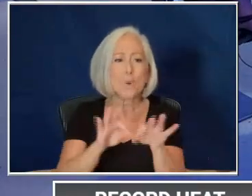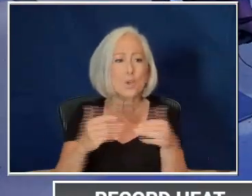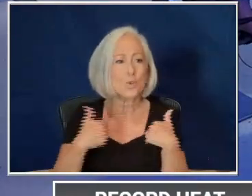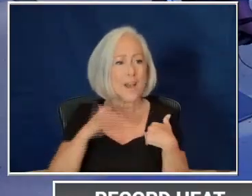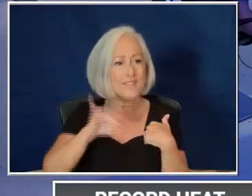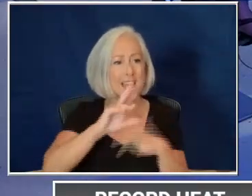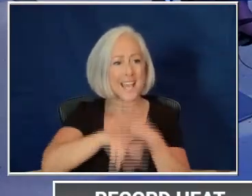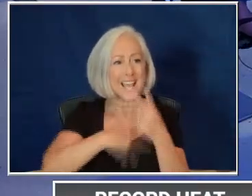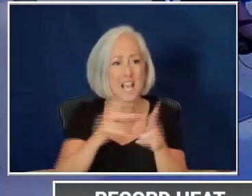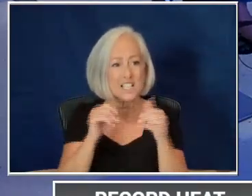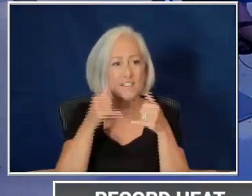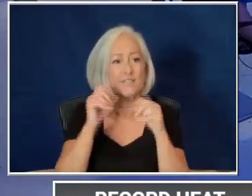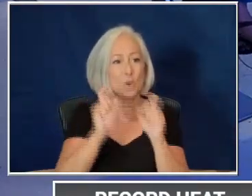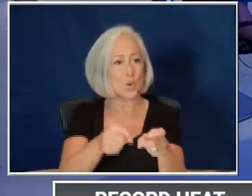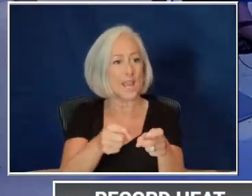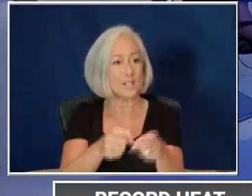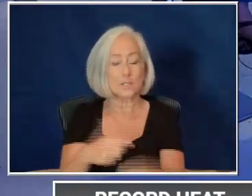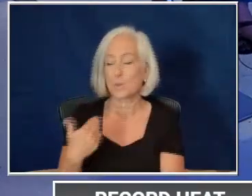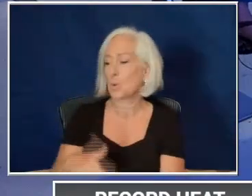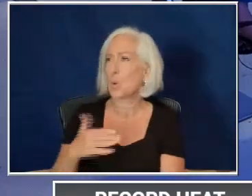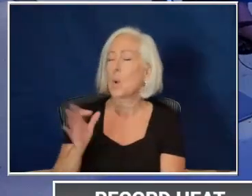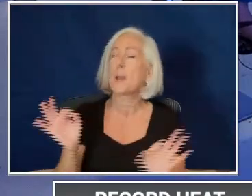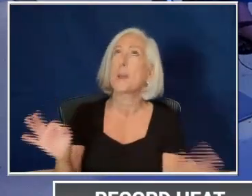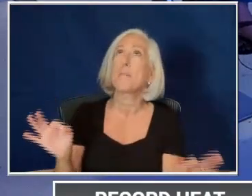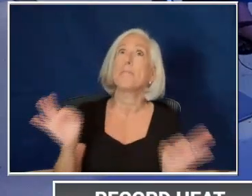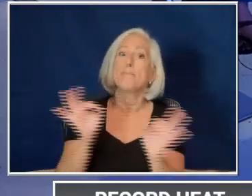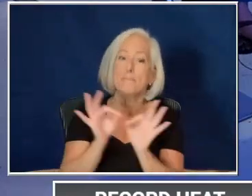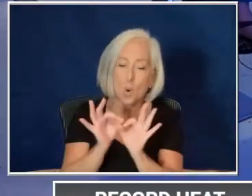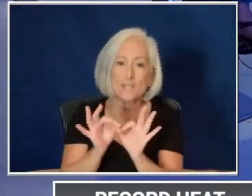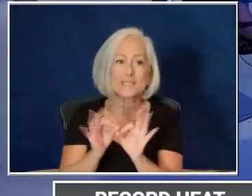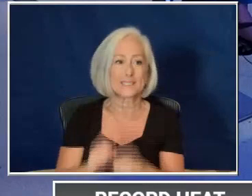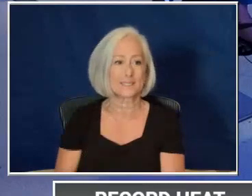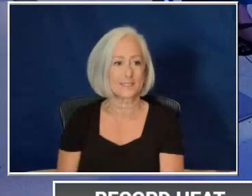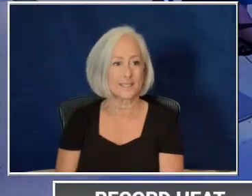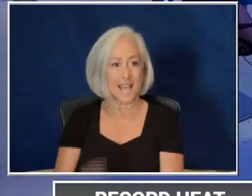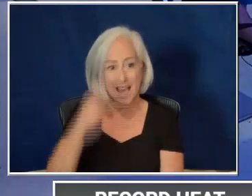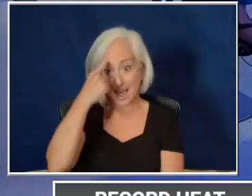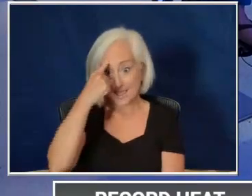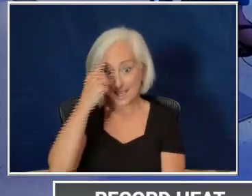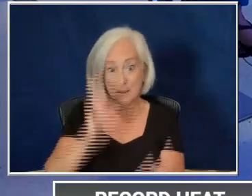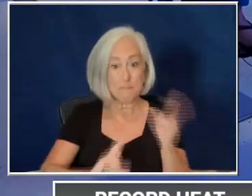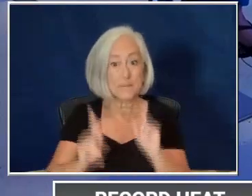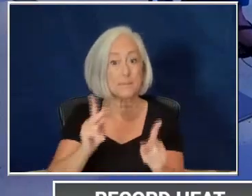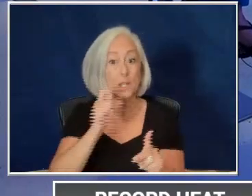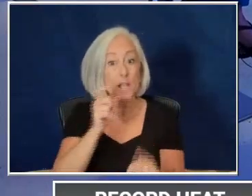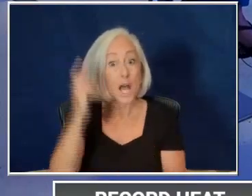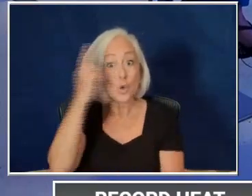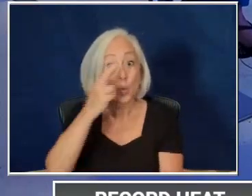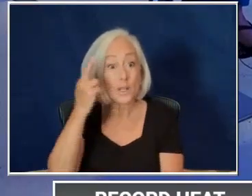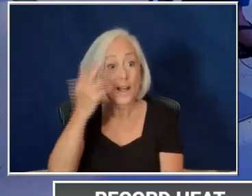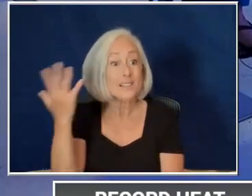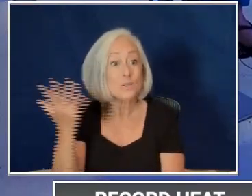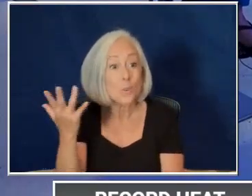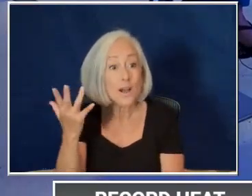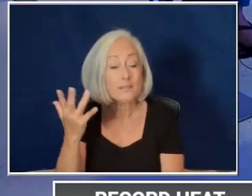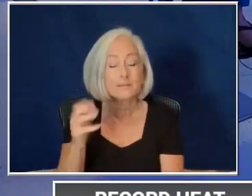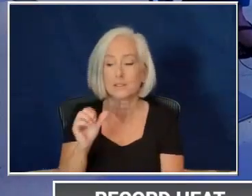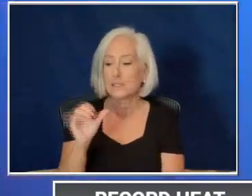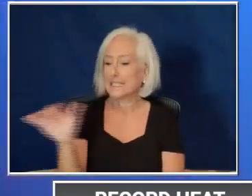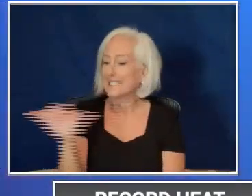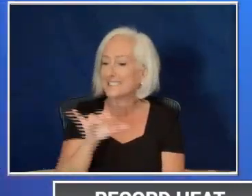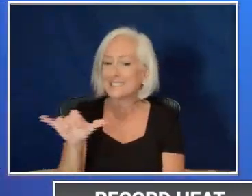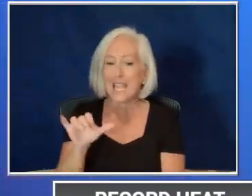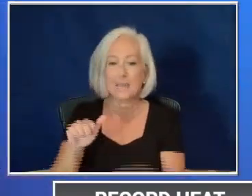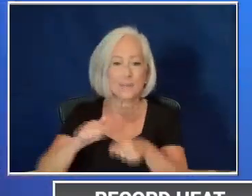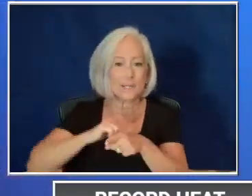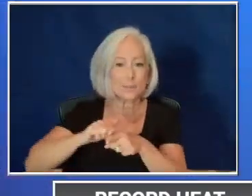It's incredibly important. So I think what people may not realize is that it's no different than practicing an instrument or practicing